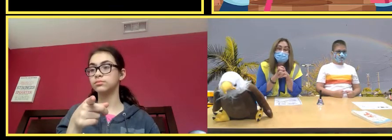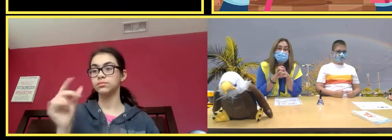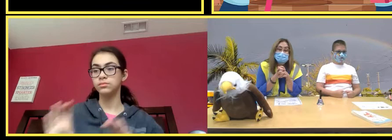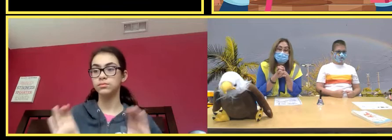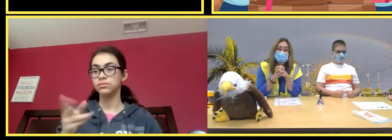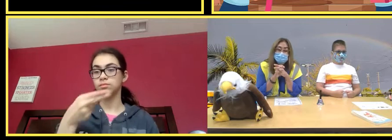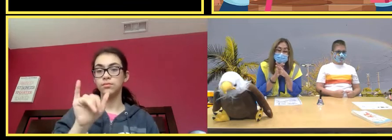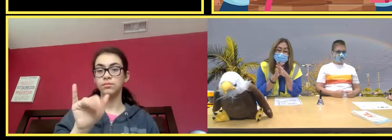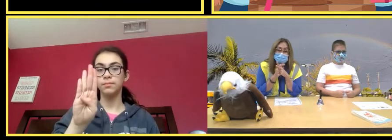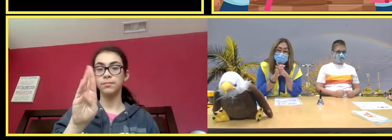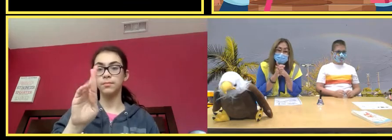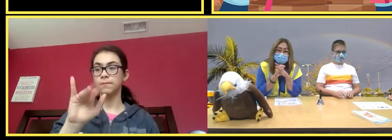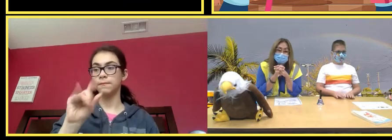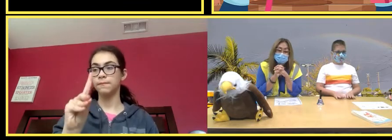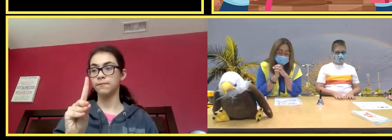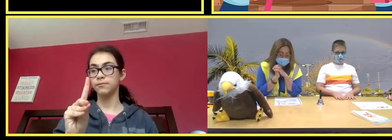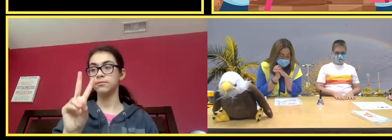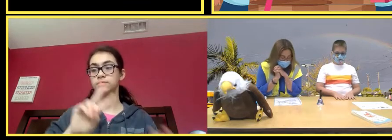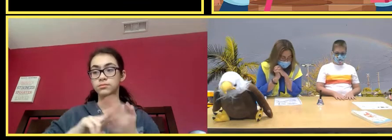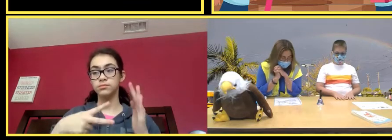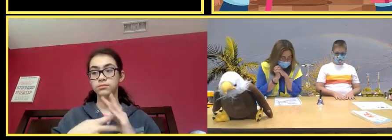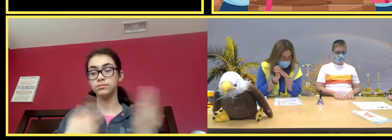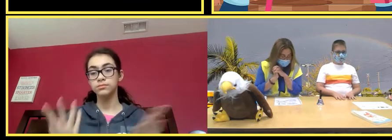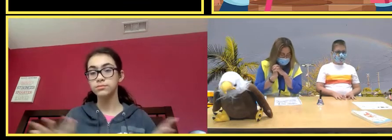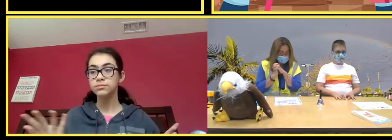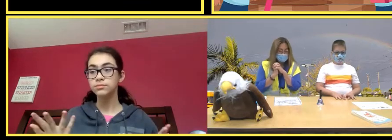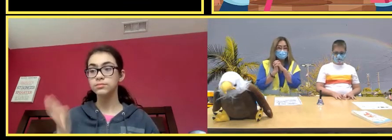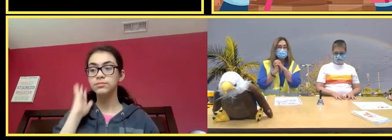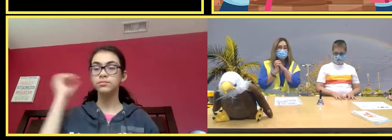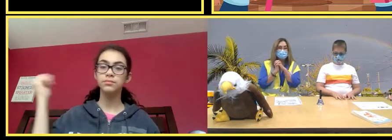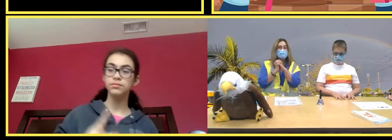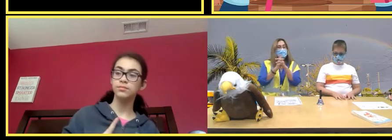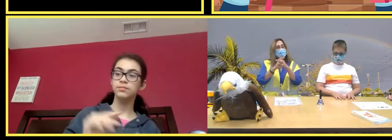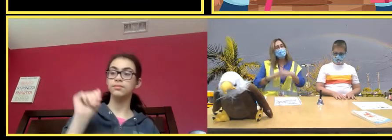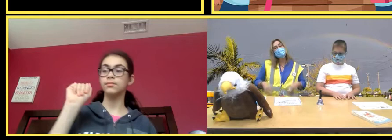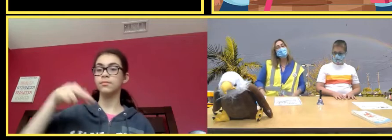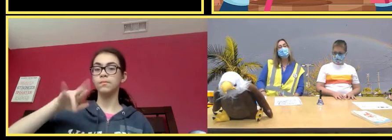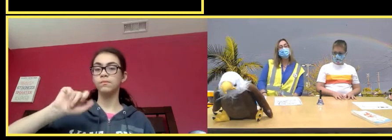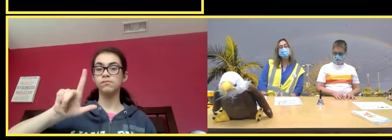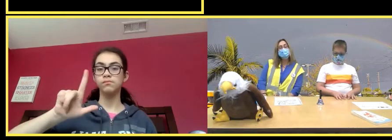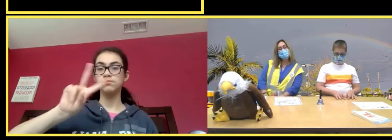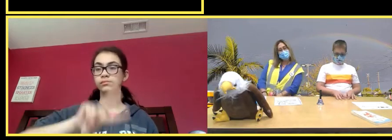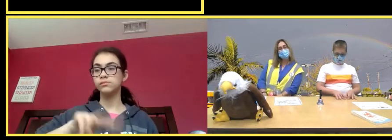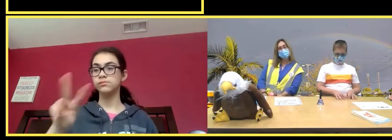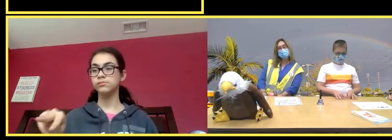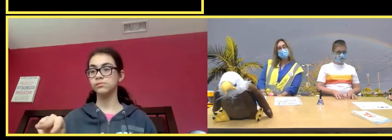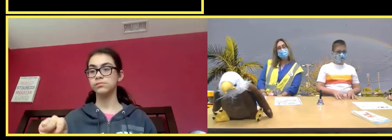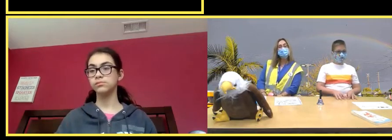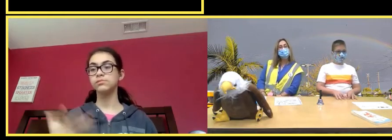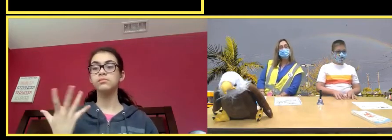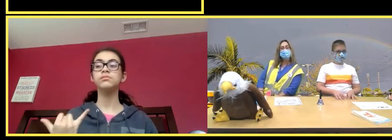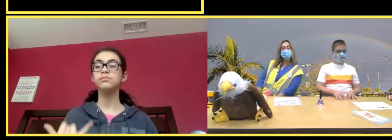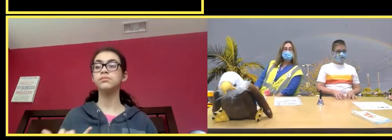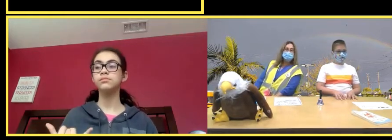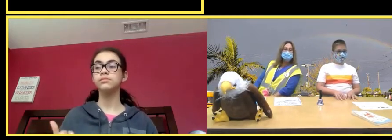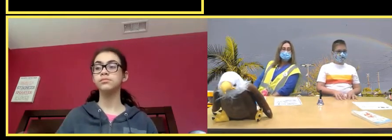you are coming back April 22nd. And now let's hear from